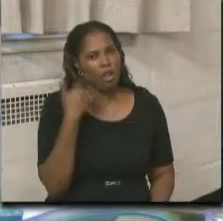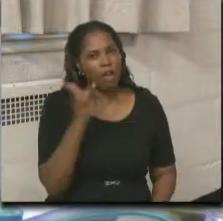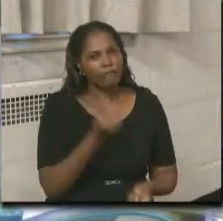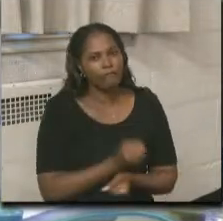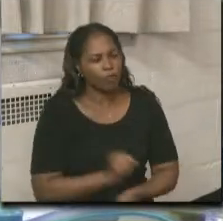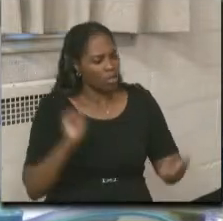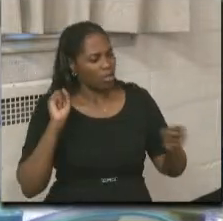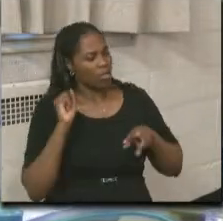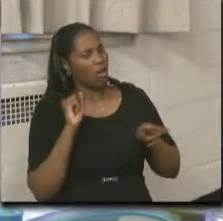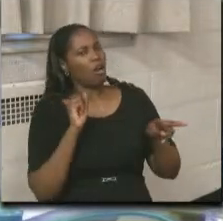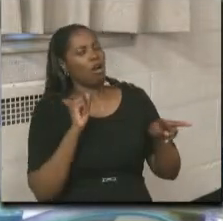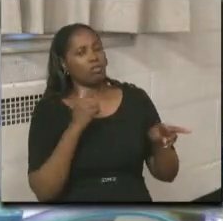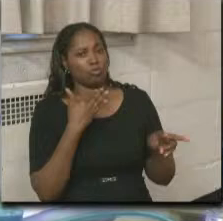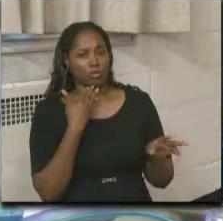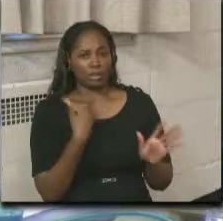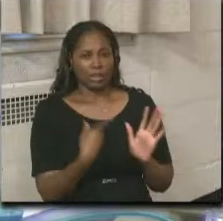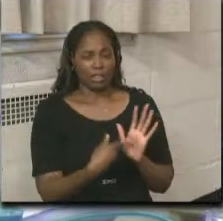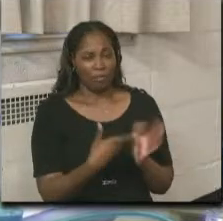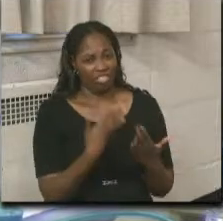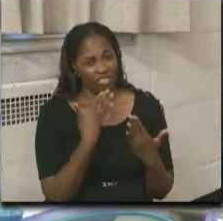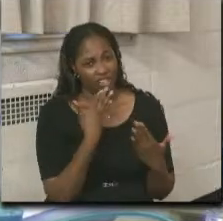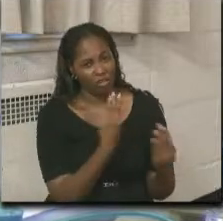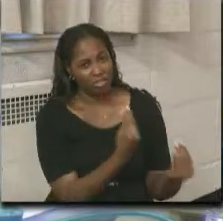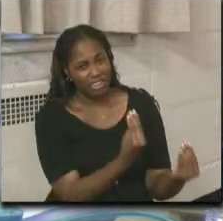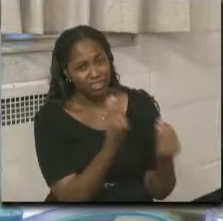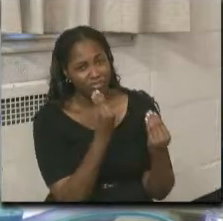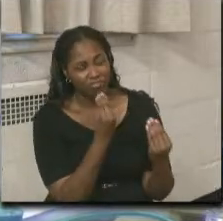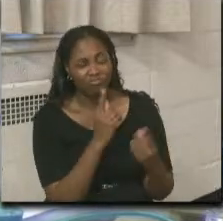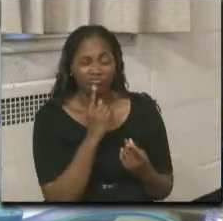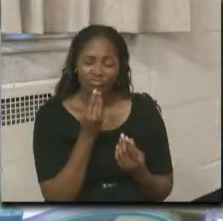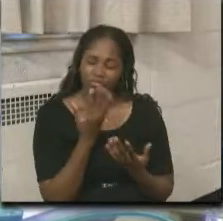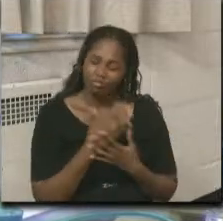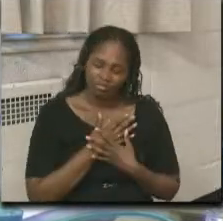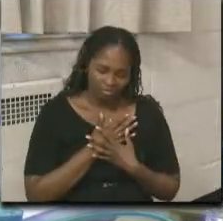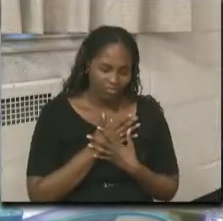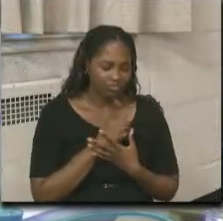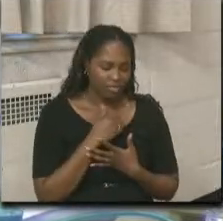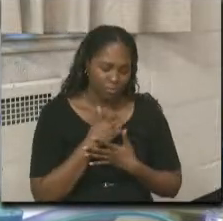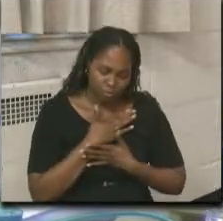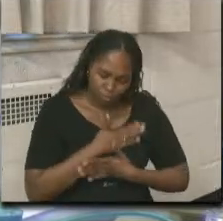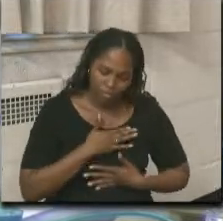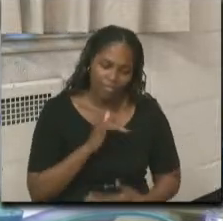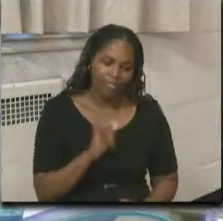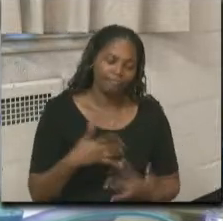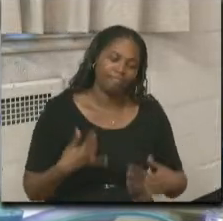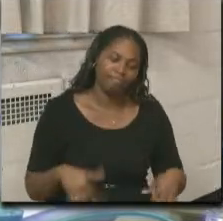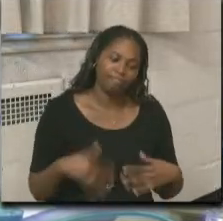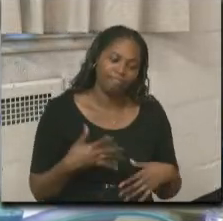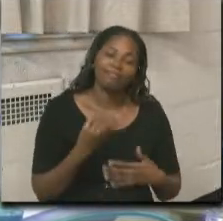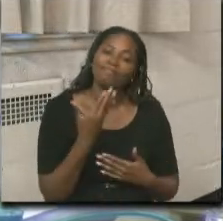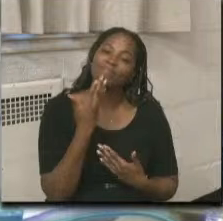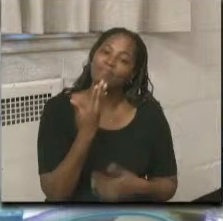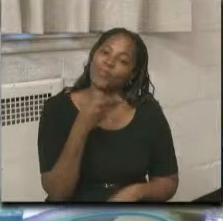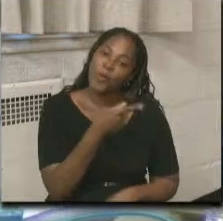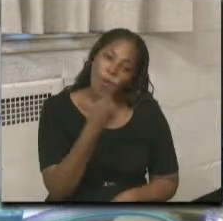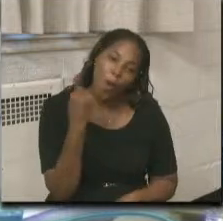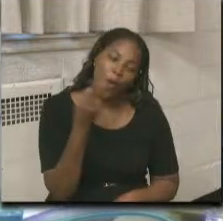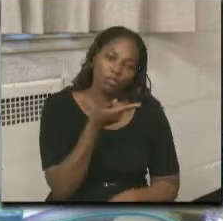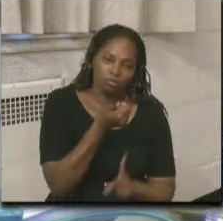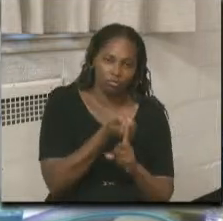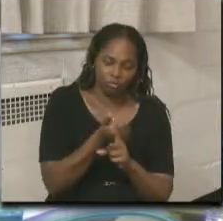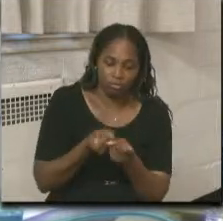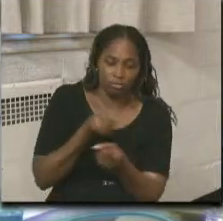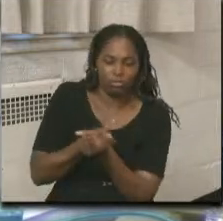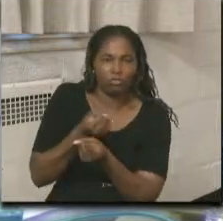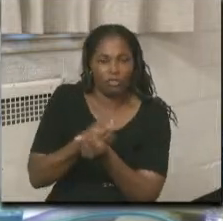thankful for that lesson that I've learned from you, and I appreciate that in you for sure. And thanks for always being an advocate